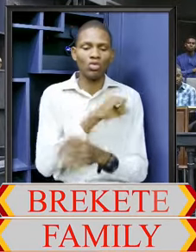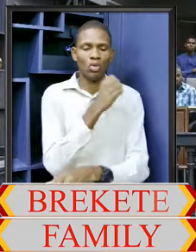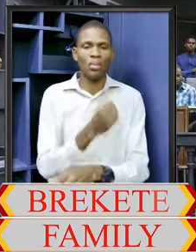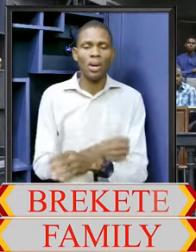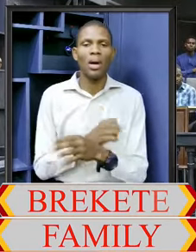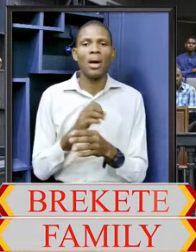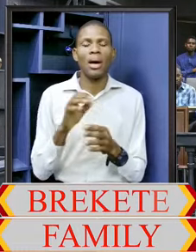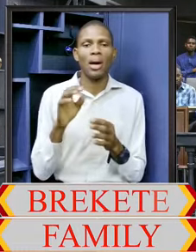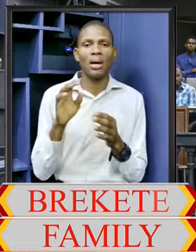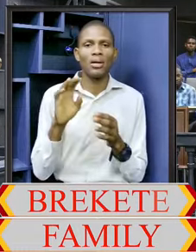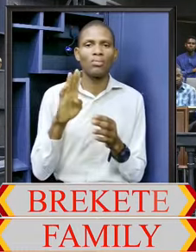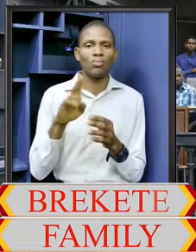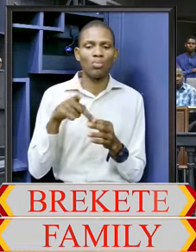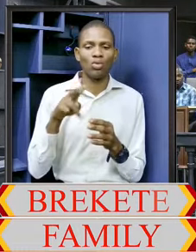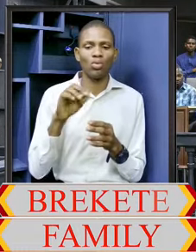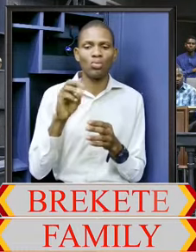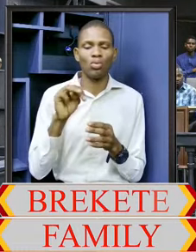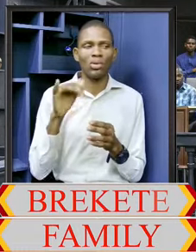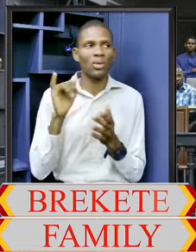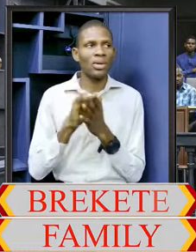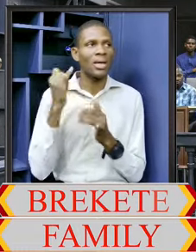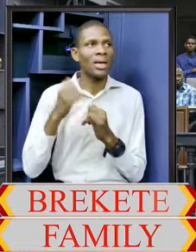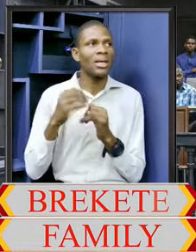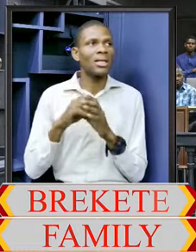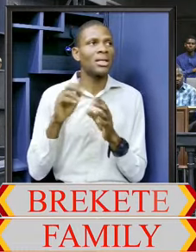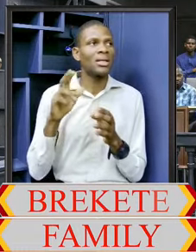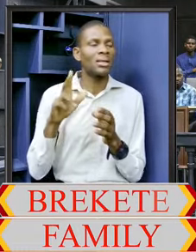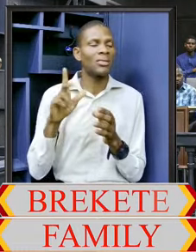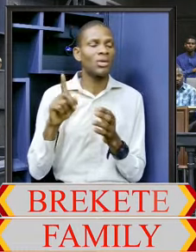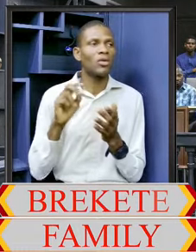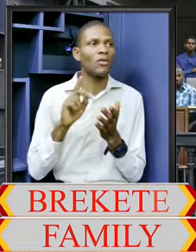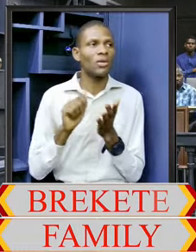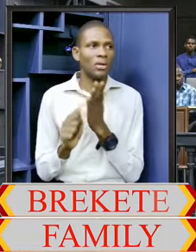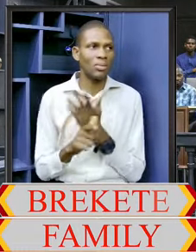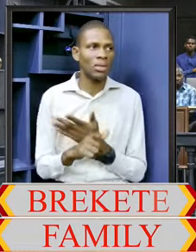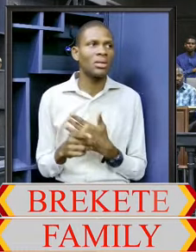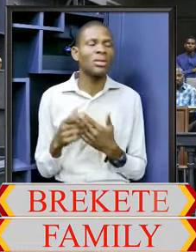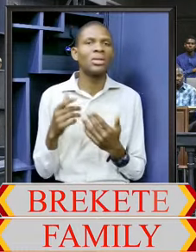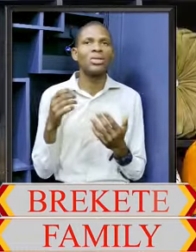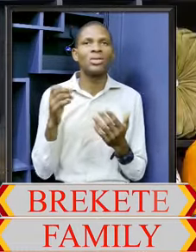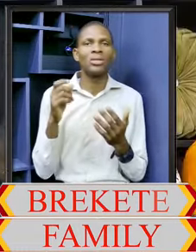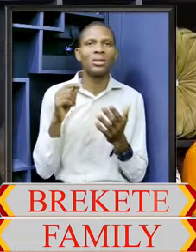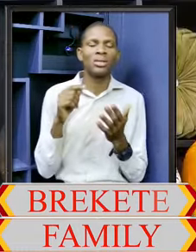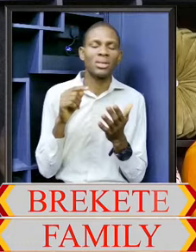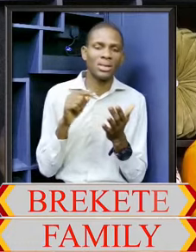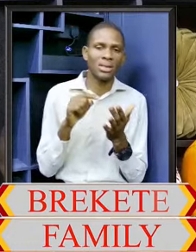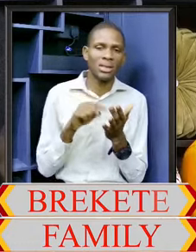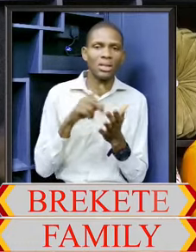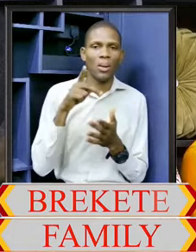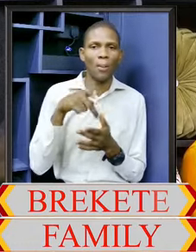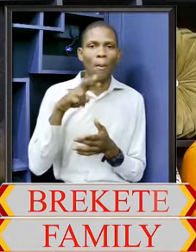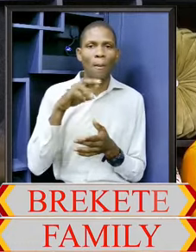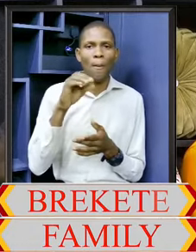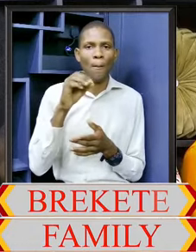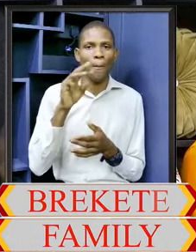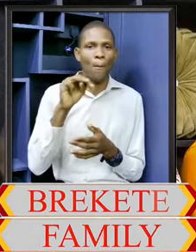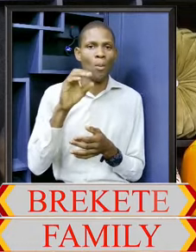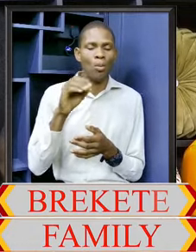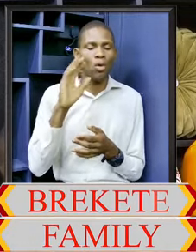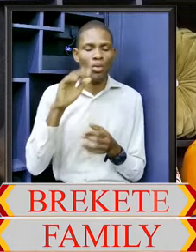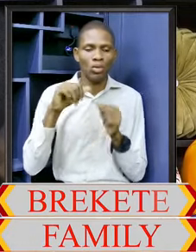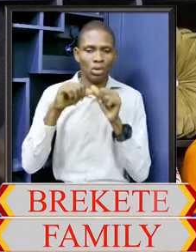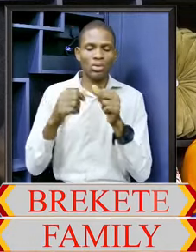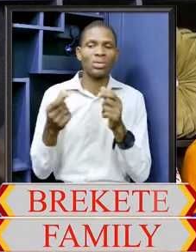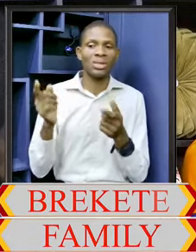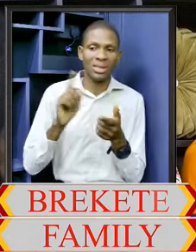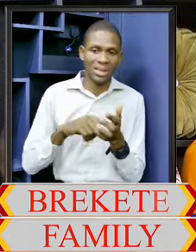end on the 30th of April. Thank you. Hold on. So the promo go still run till 30th of April. Yes, sir. It means a